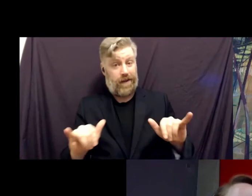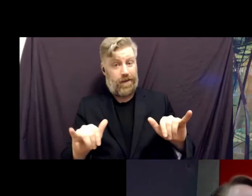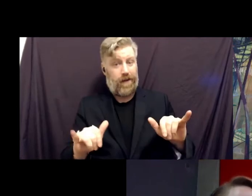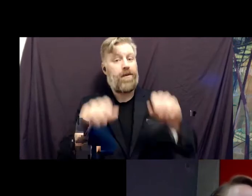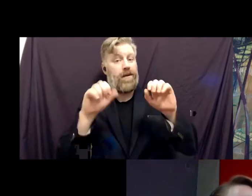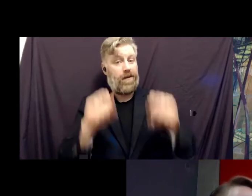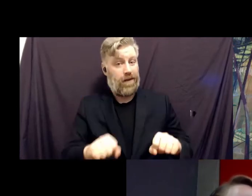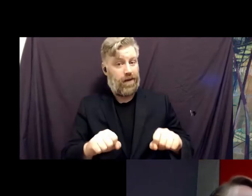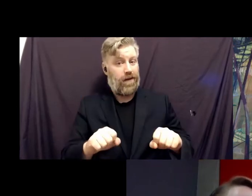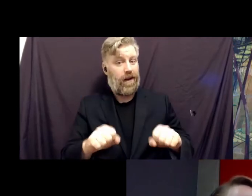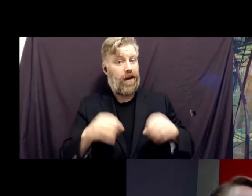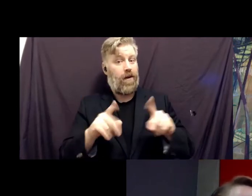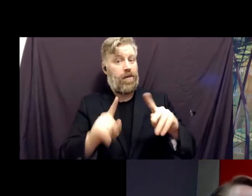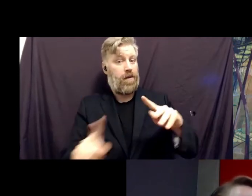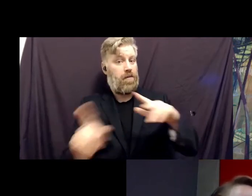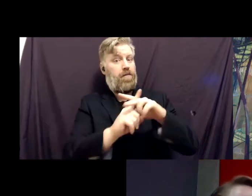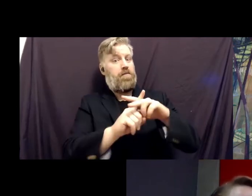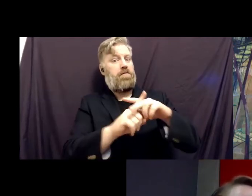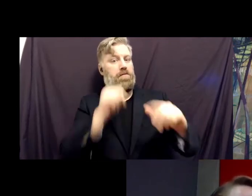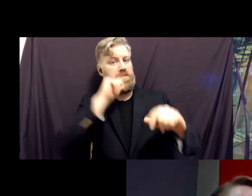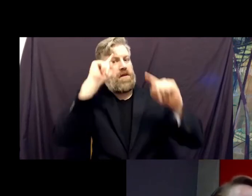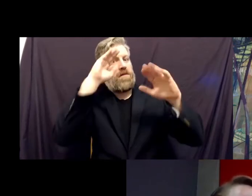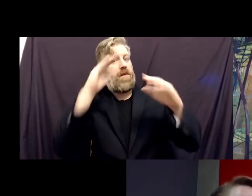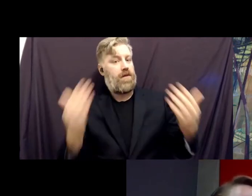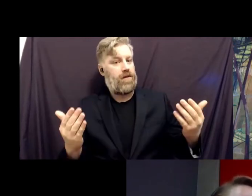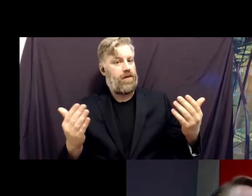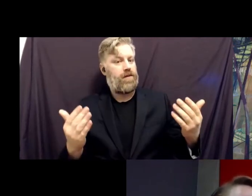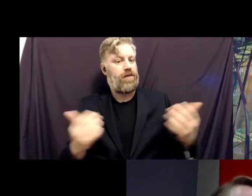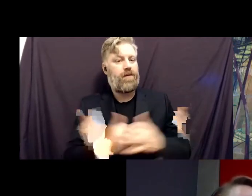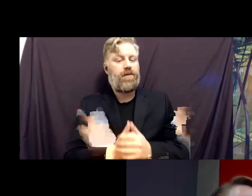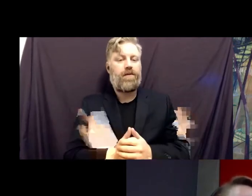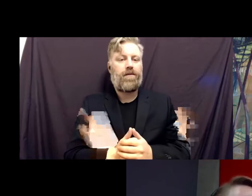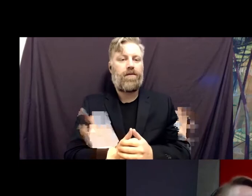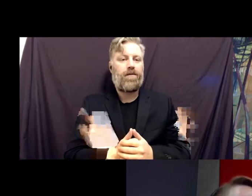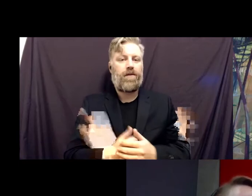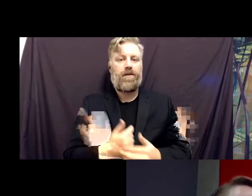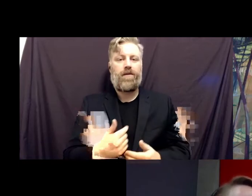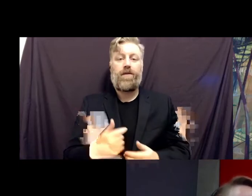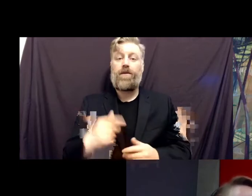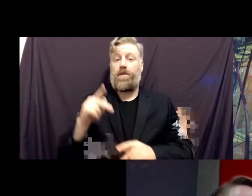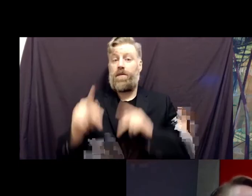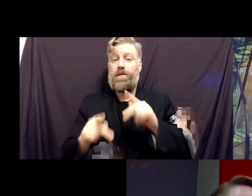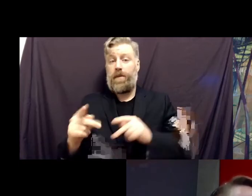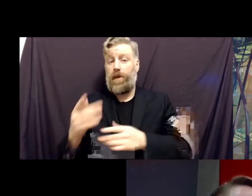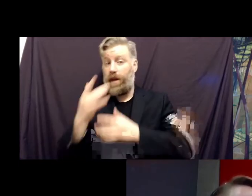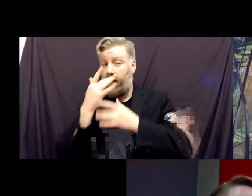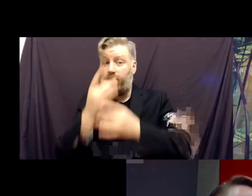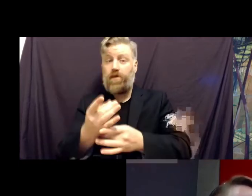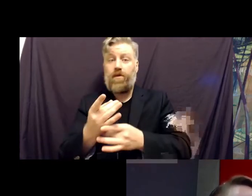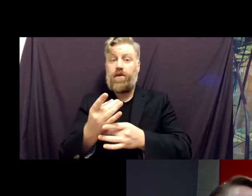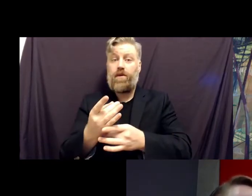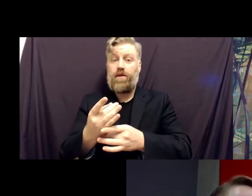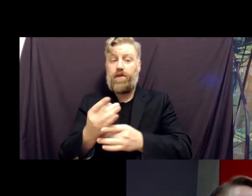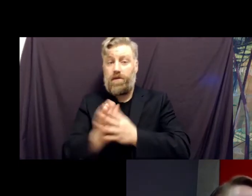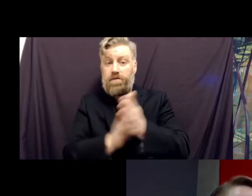opportunities to give significantly more interested people the chance